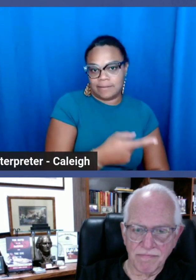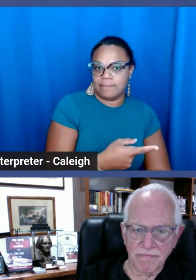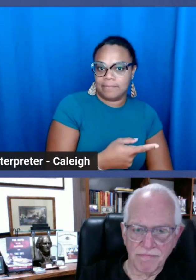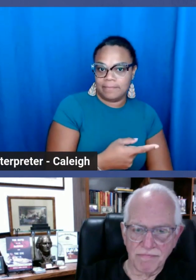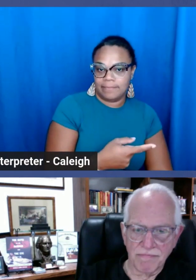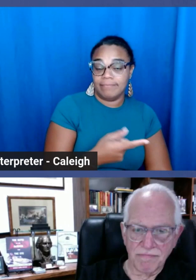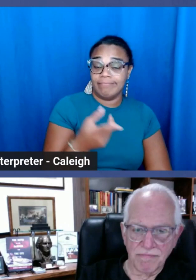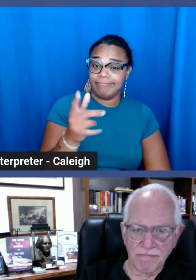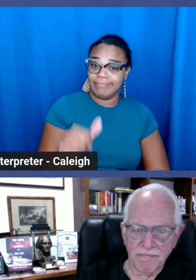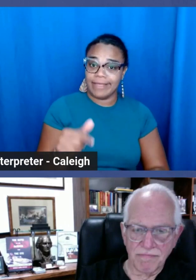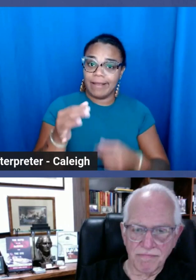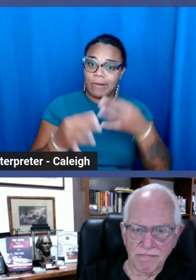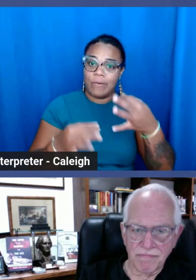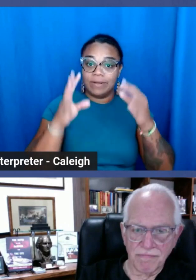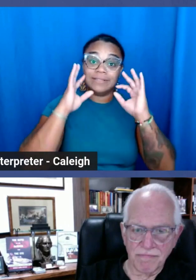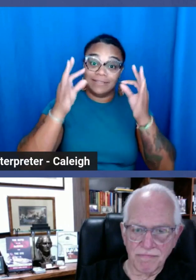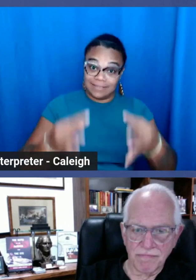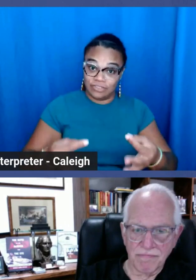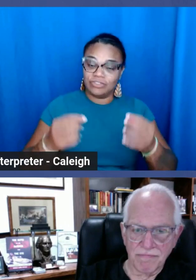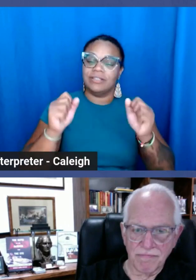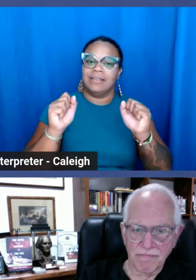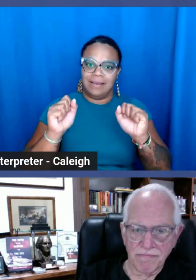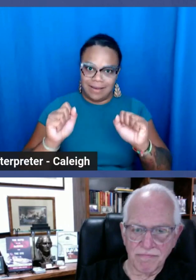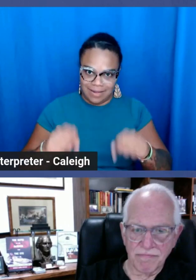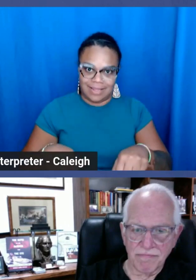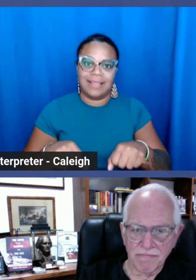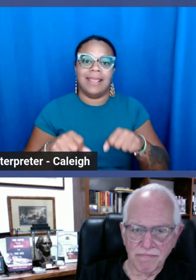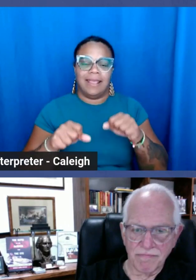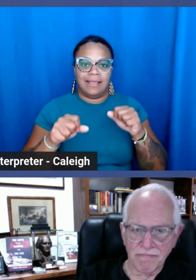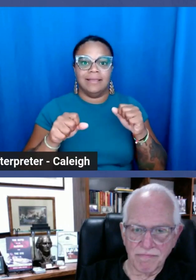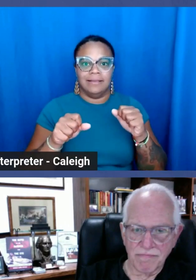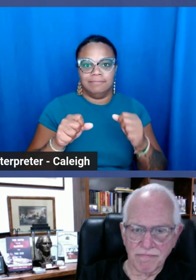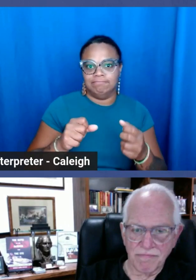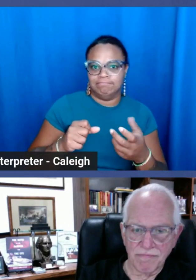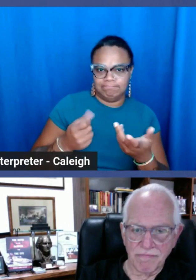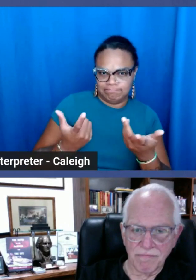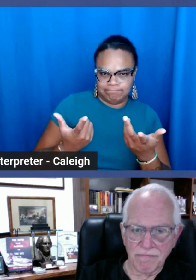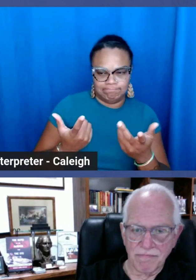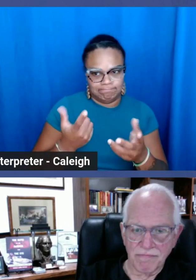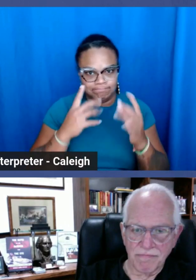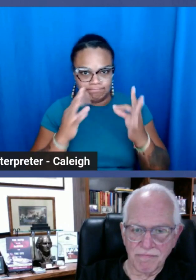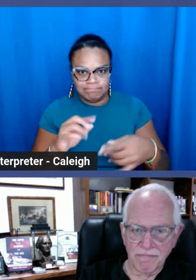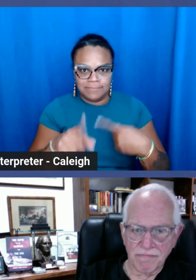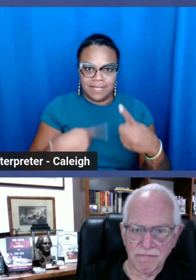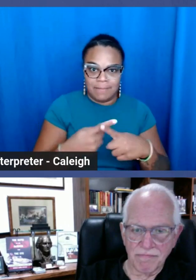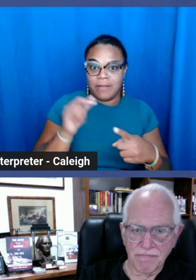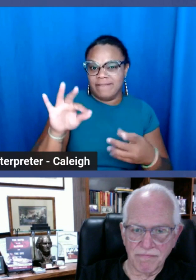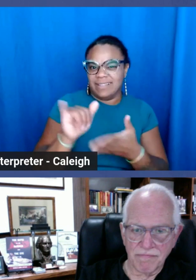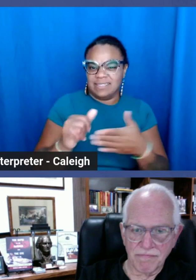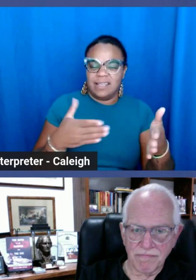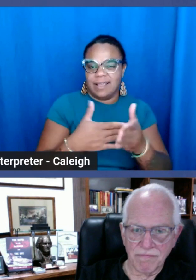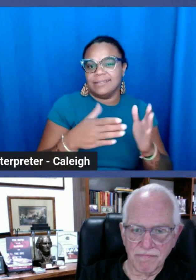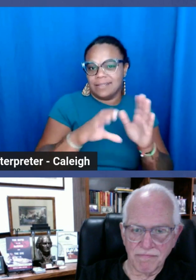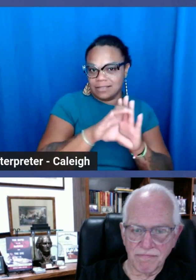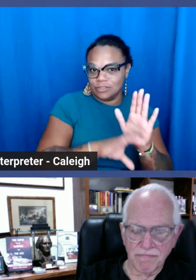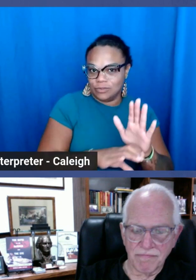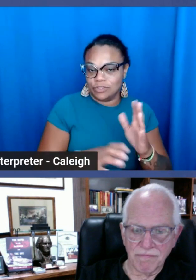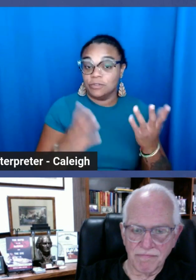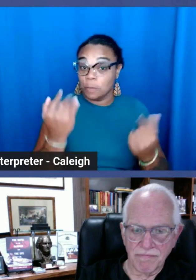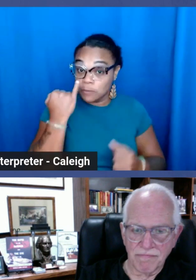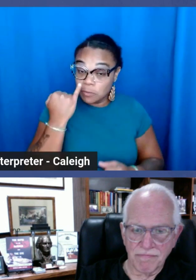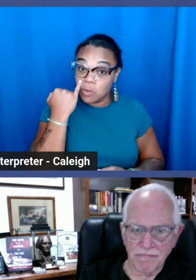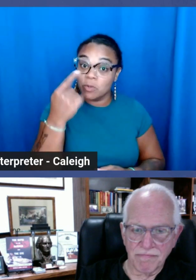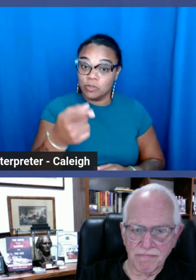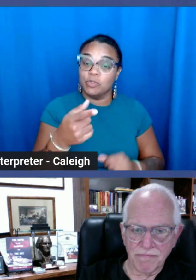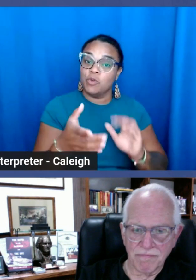court decision can redress the constitutional violation. Well, here, if you are, let's say, an adult website